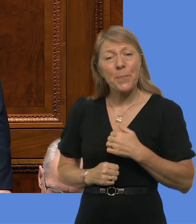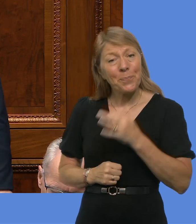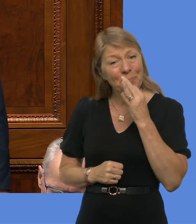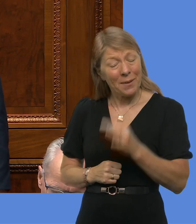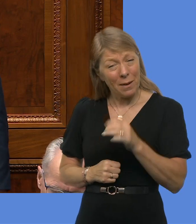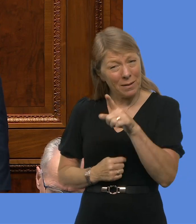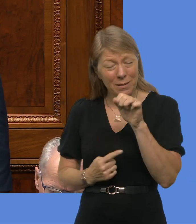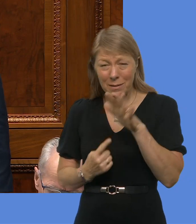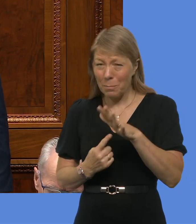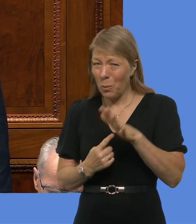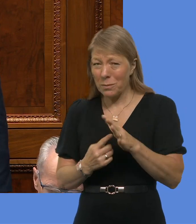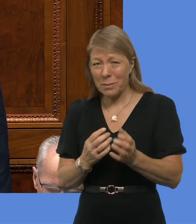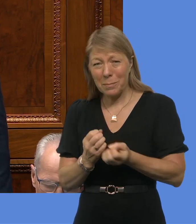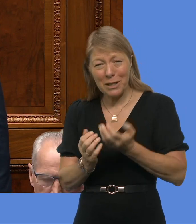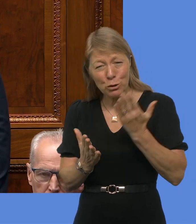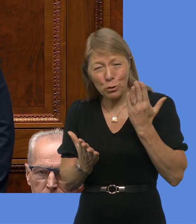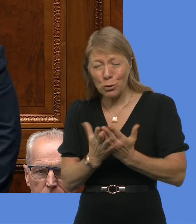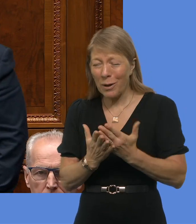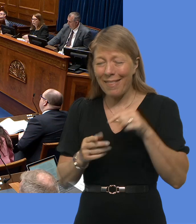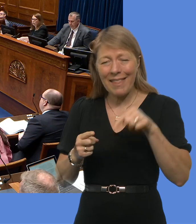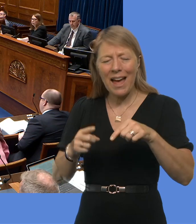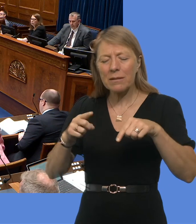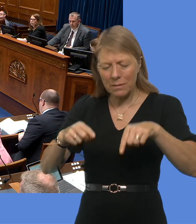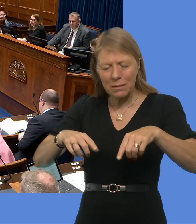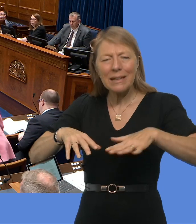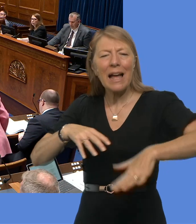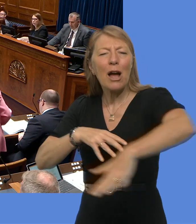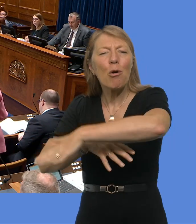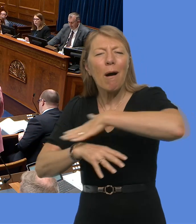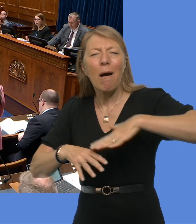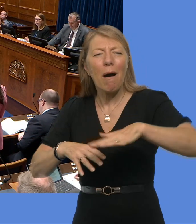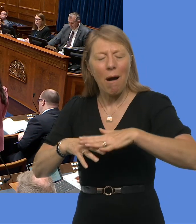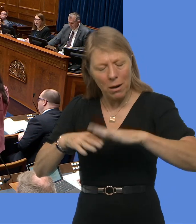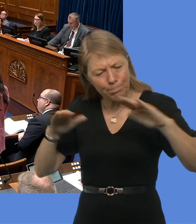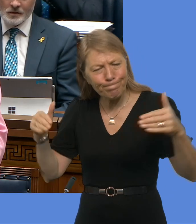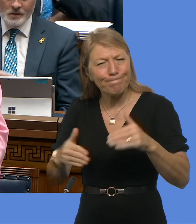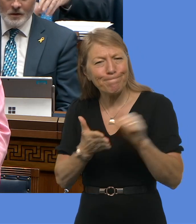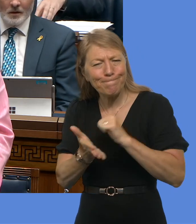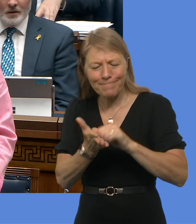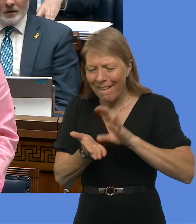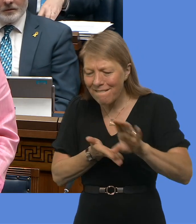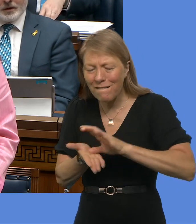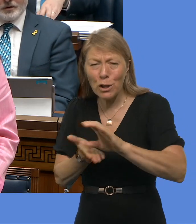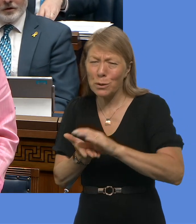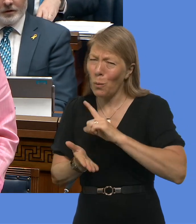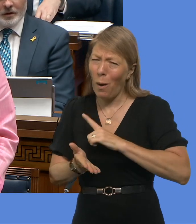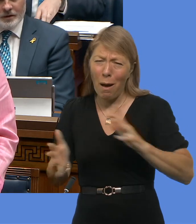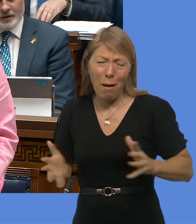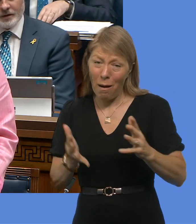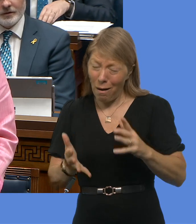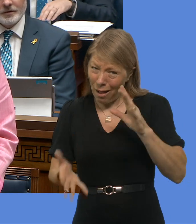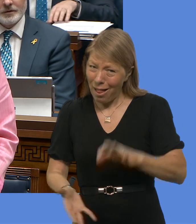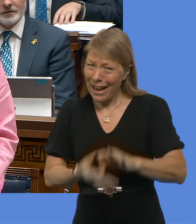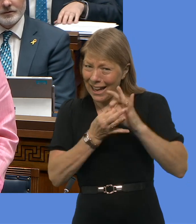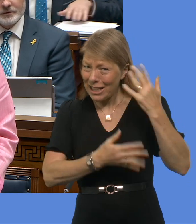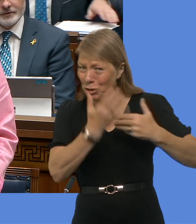and reconciliation benefit of this site? Very good. Briefly, Minister. For his question. Look, absolutely, I want